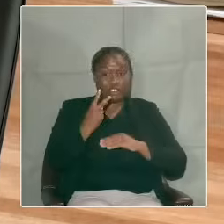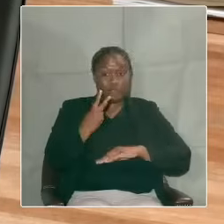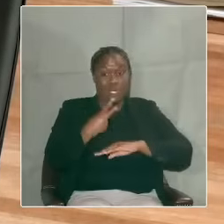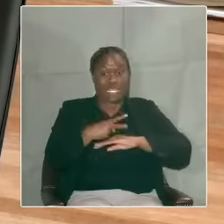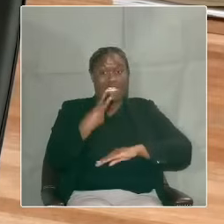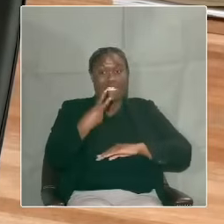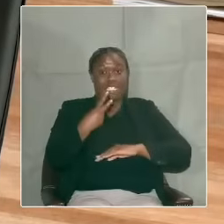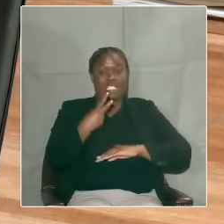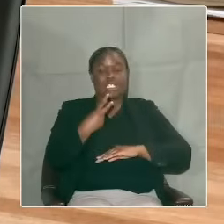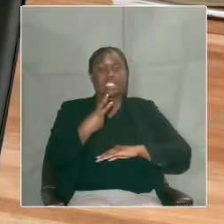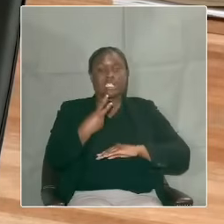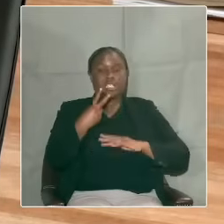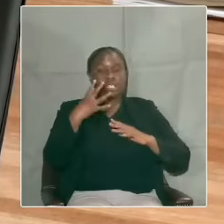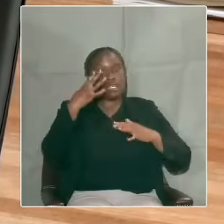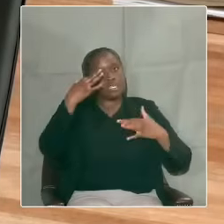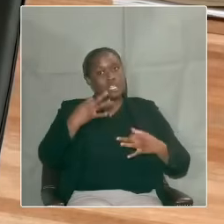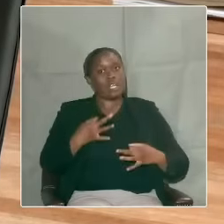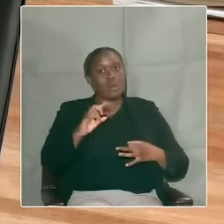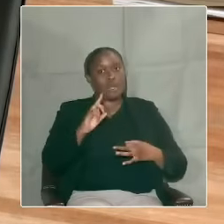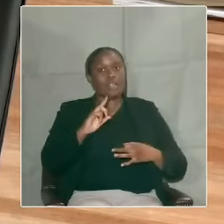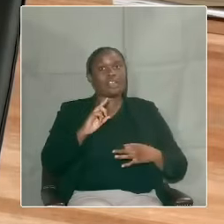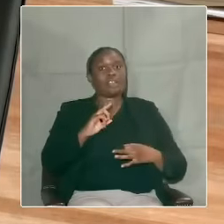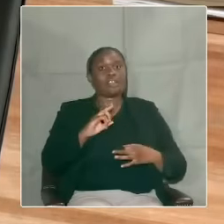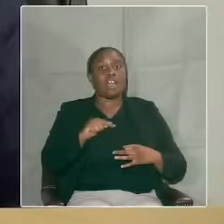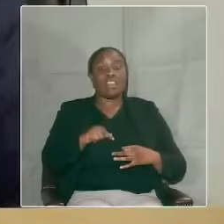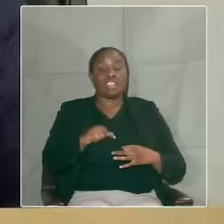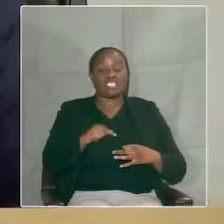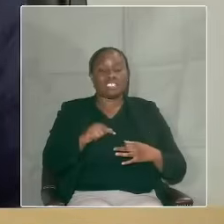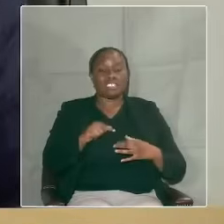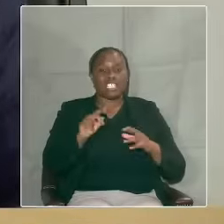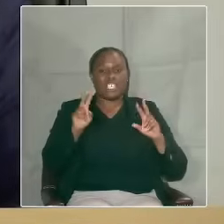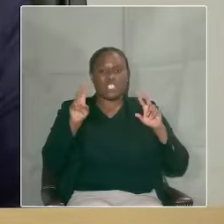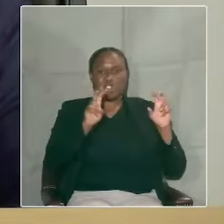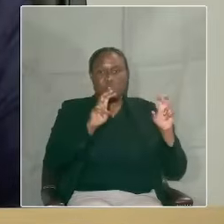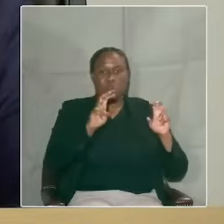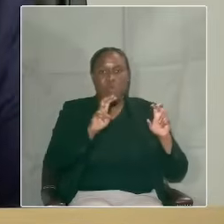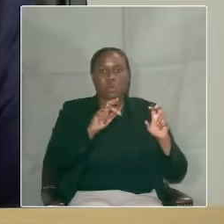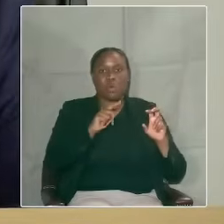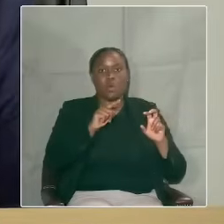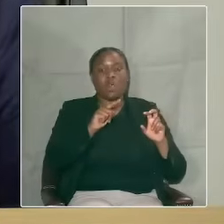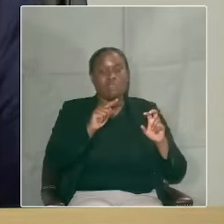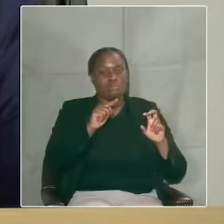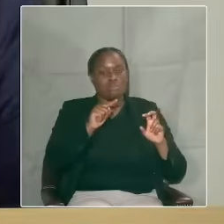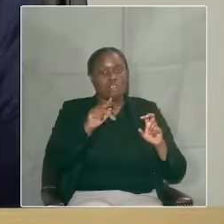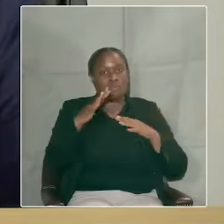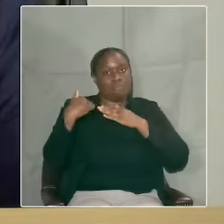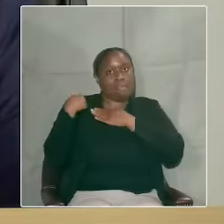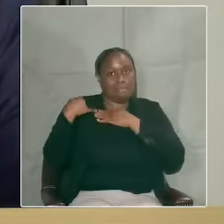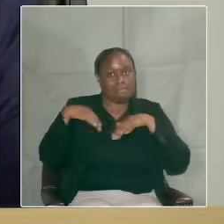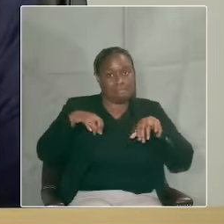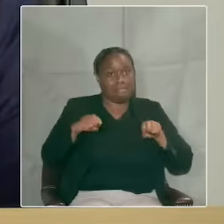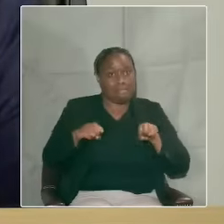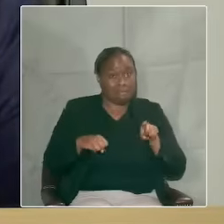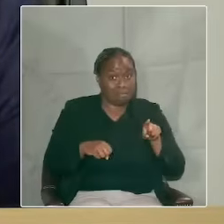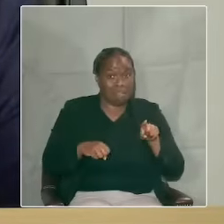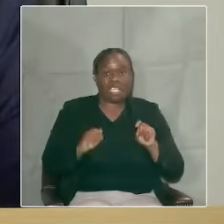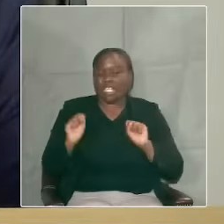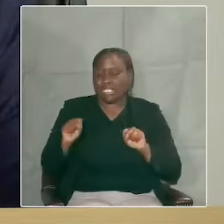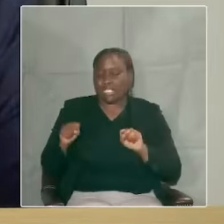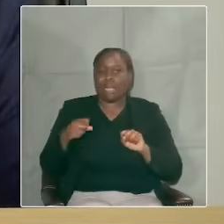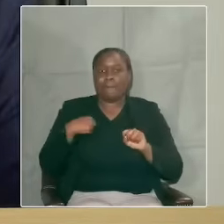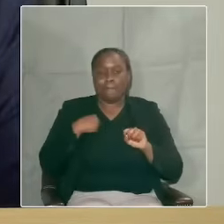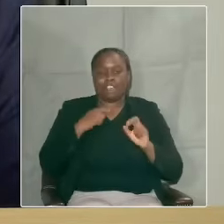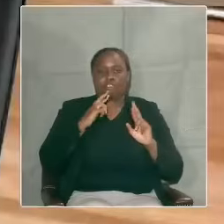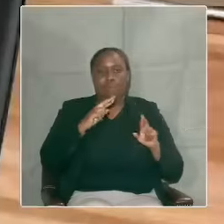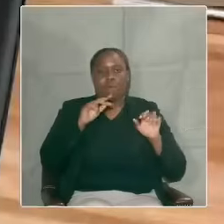2-day period was that he should leave the matter with you and you will deal with it. That's correct, that I will do the report